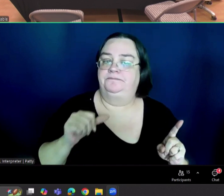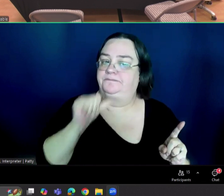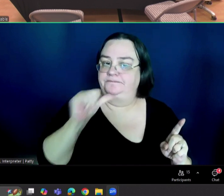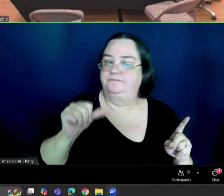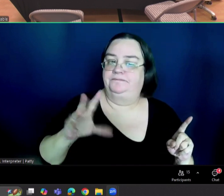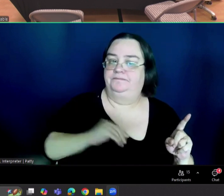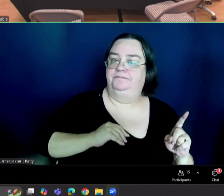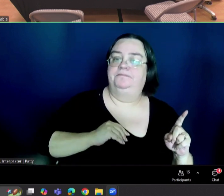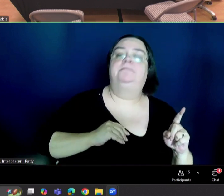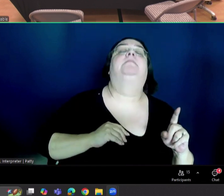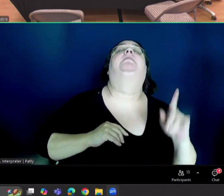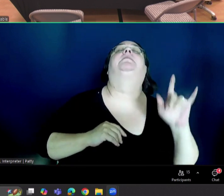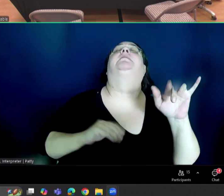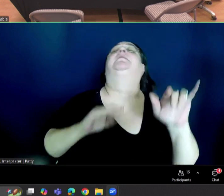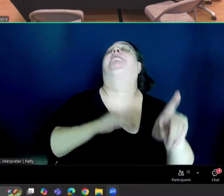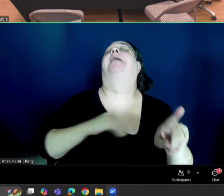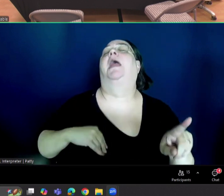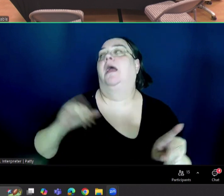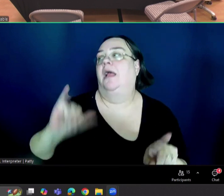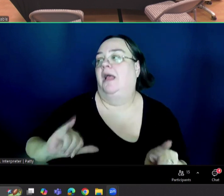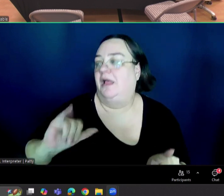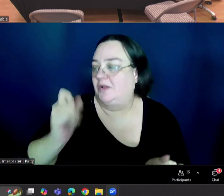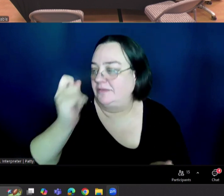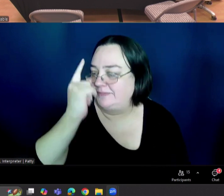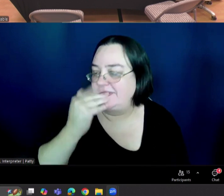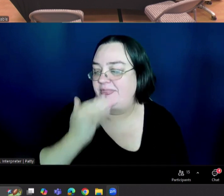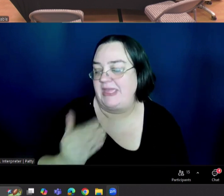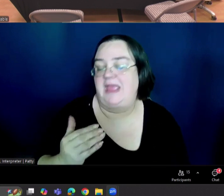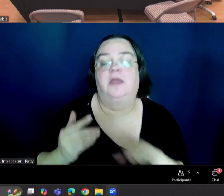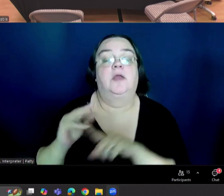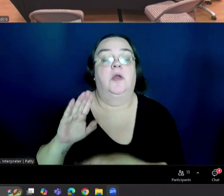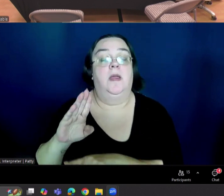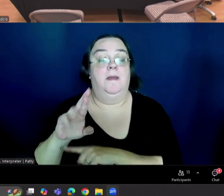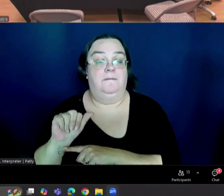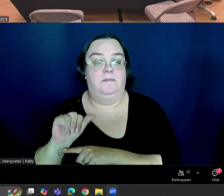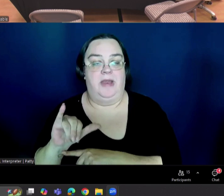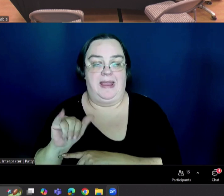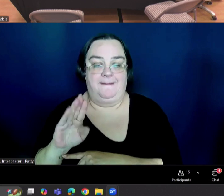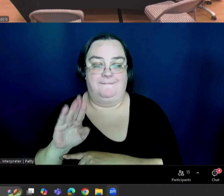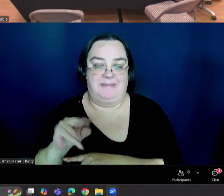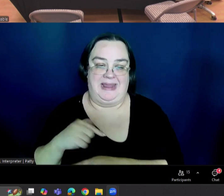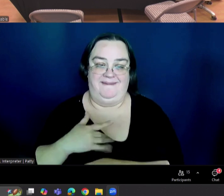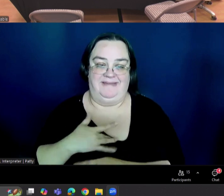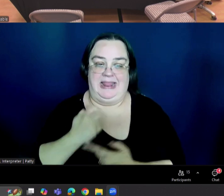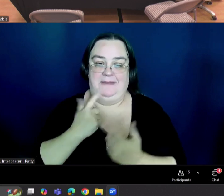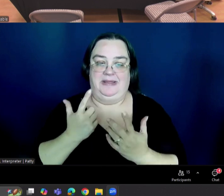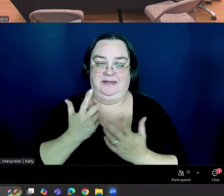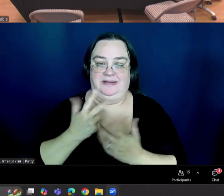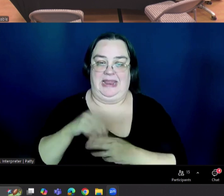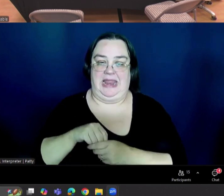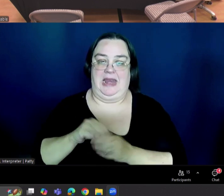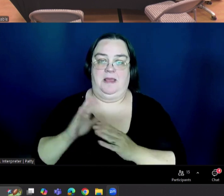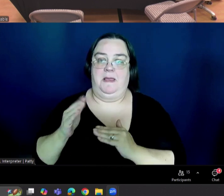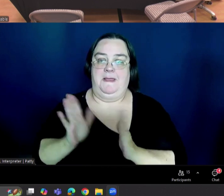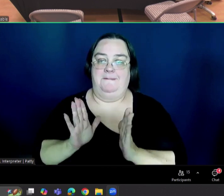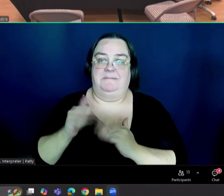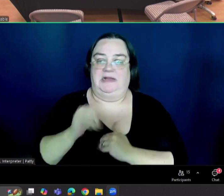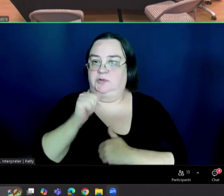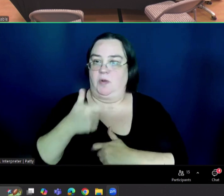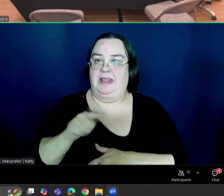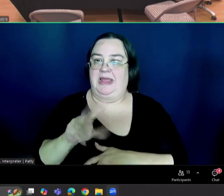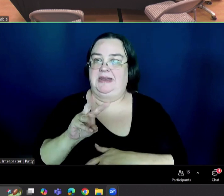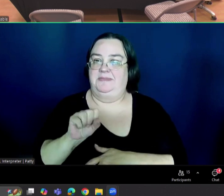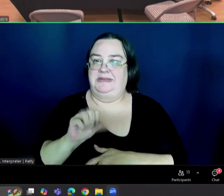I see. Okay, thank you. Great. So I feel a bit biased. Okay. Don't let WSSC hear that.